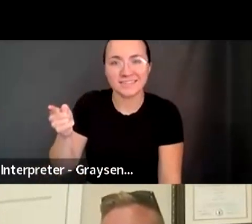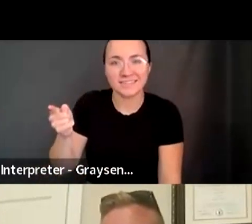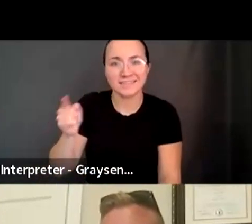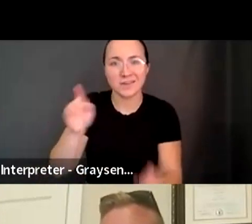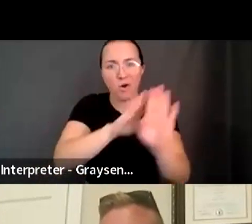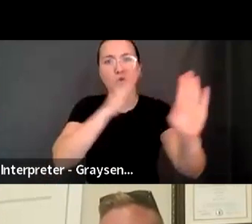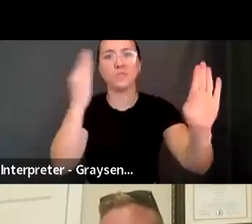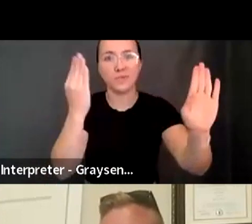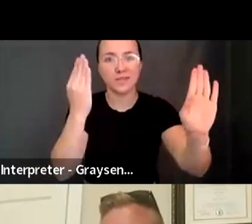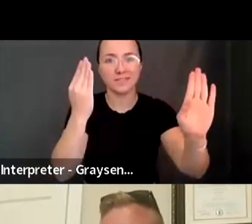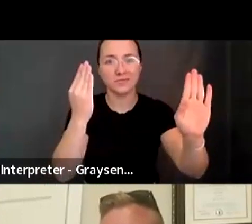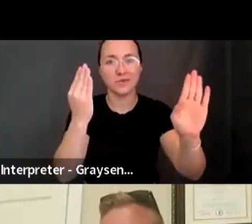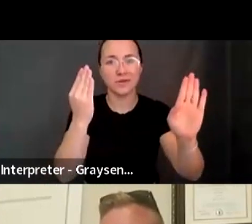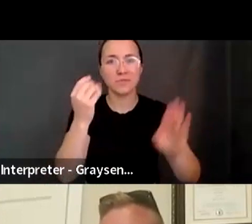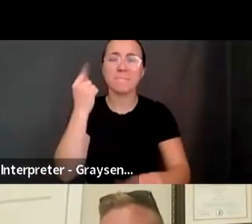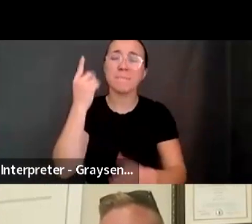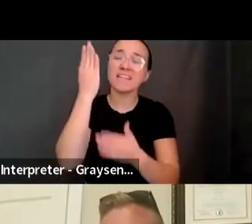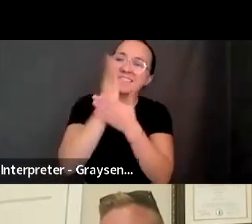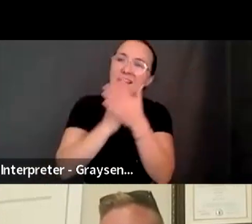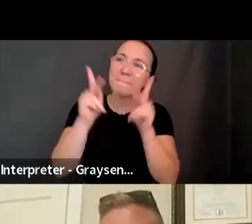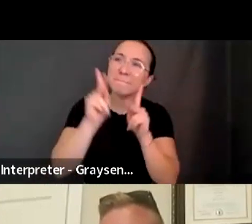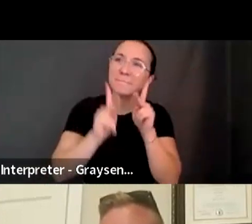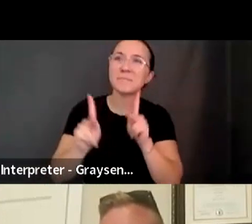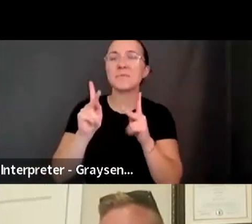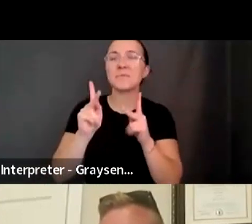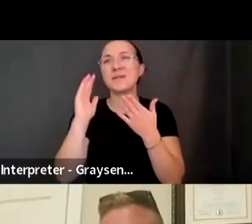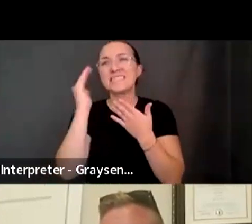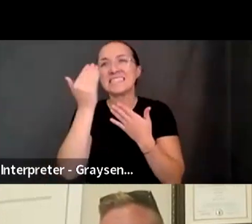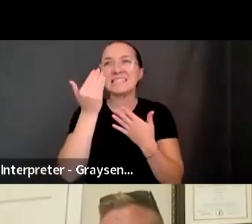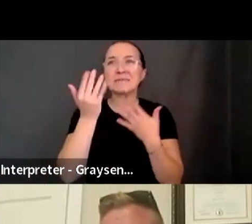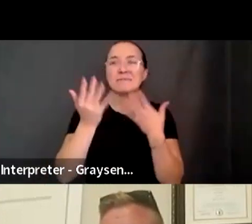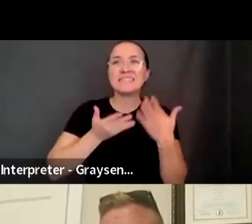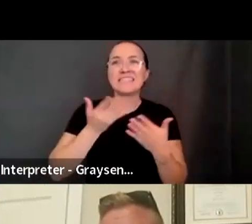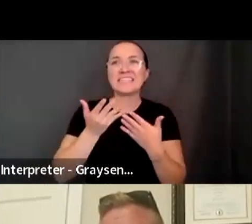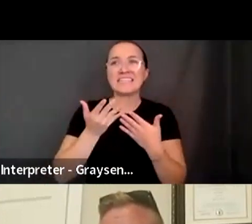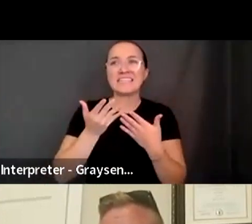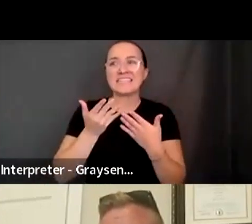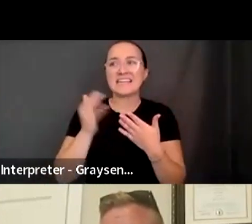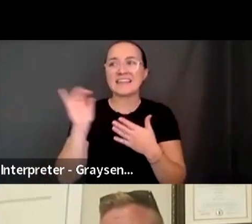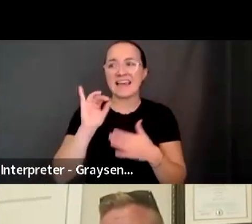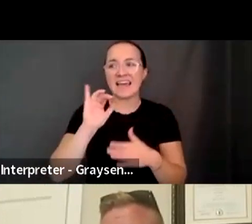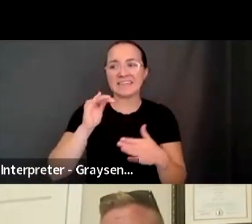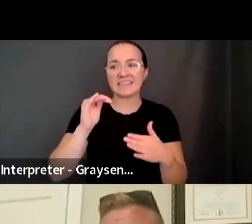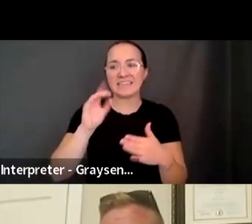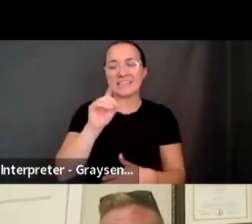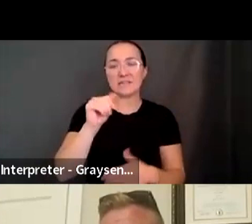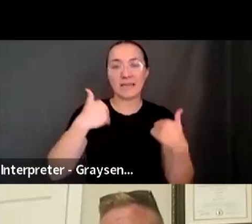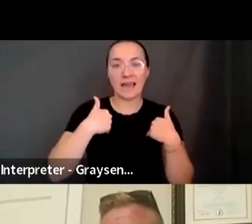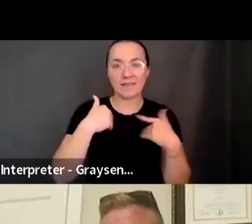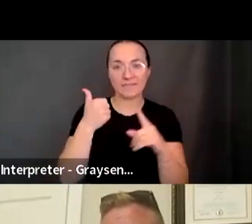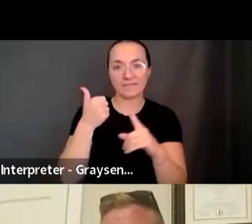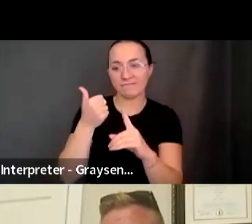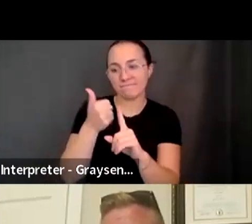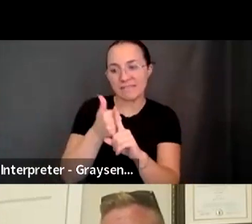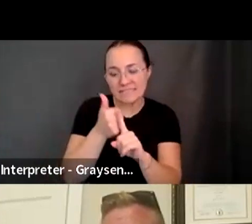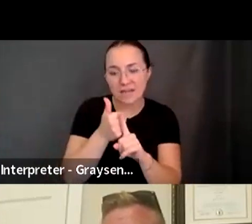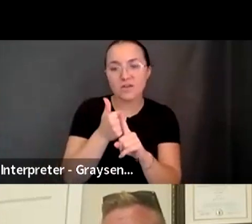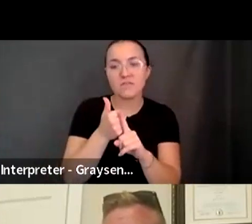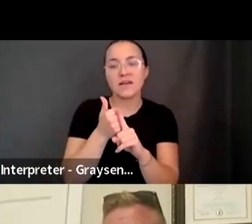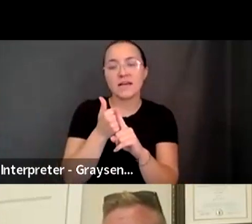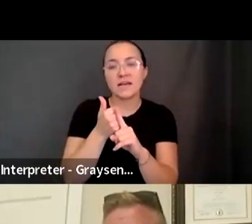some people that somehow it's somehow about the you know, having a disability itself that leads them to do it. Whereas